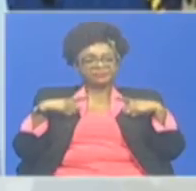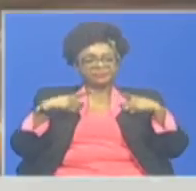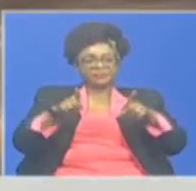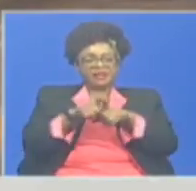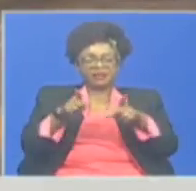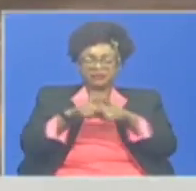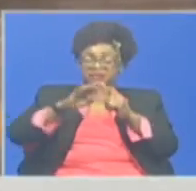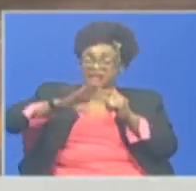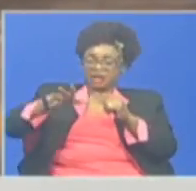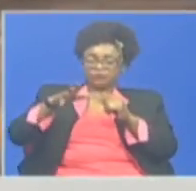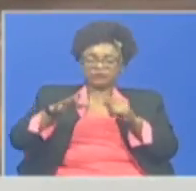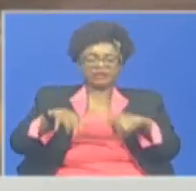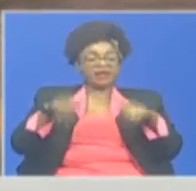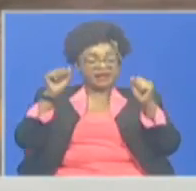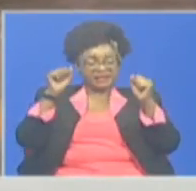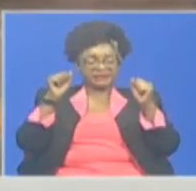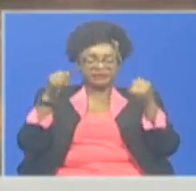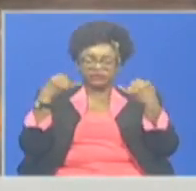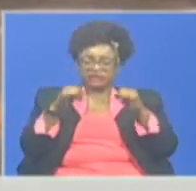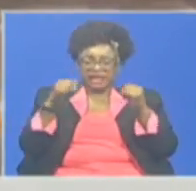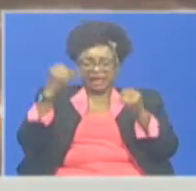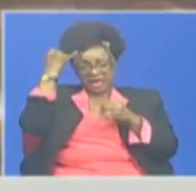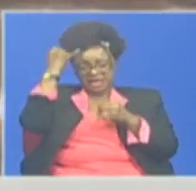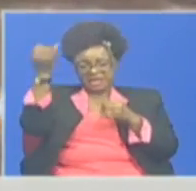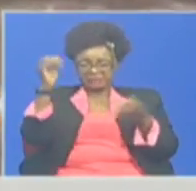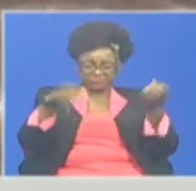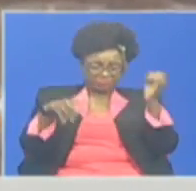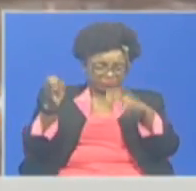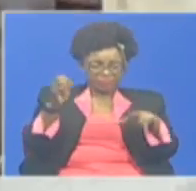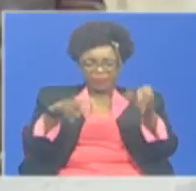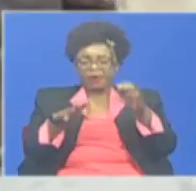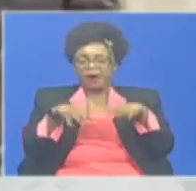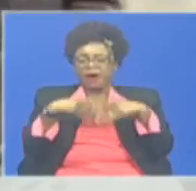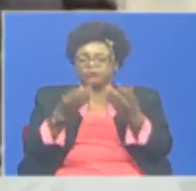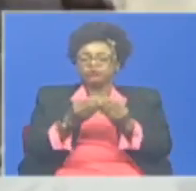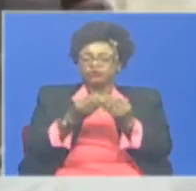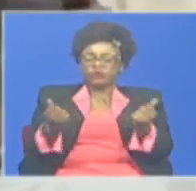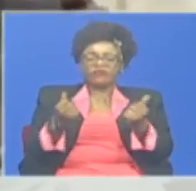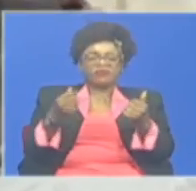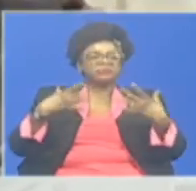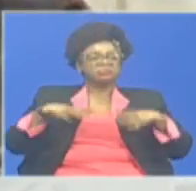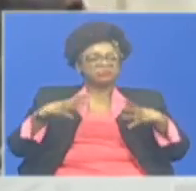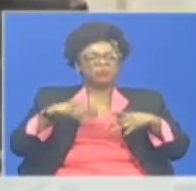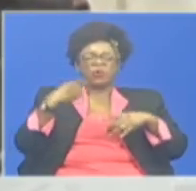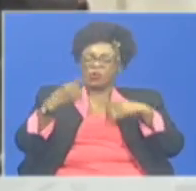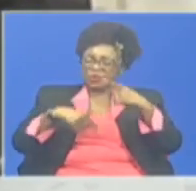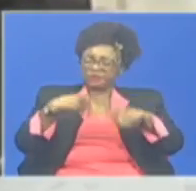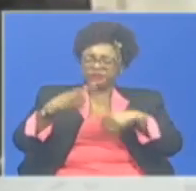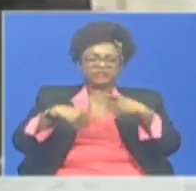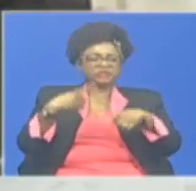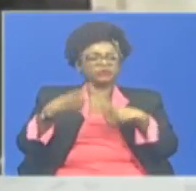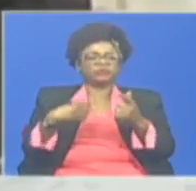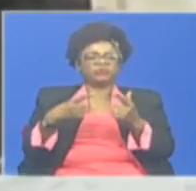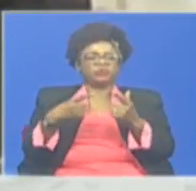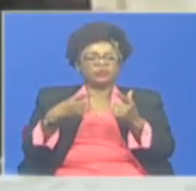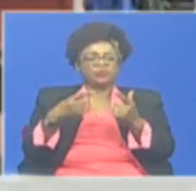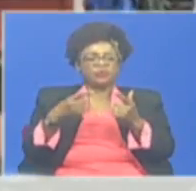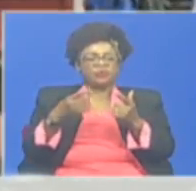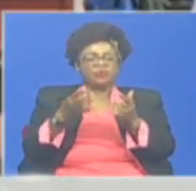put their heads together on how to beat the virus, their people continue on a daily dalliance with